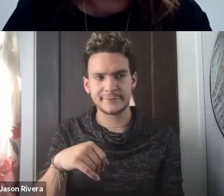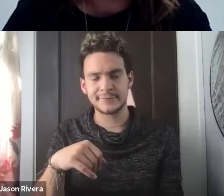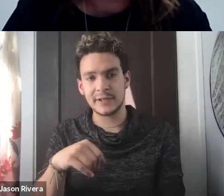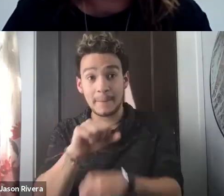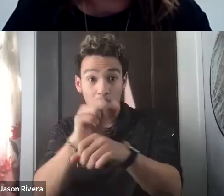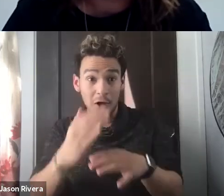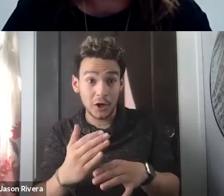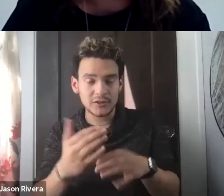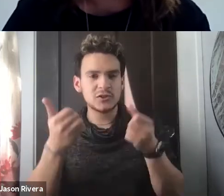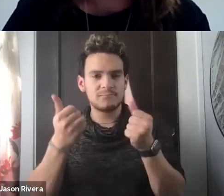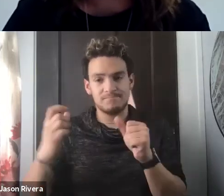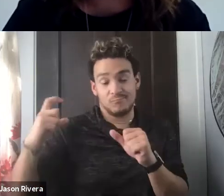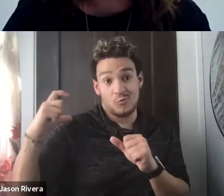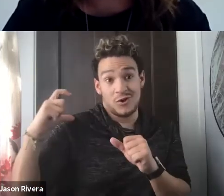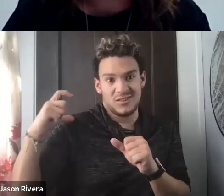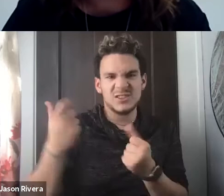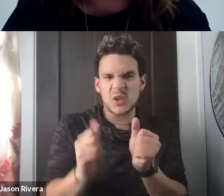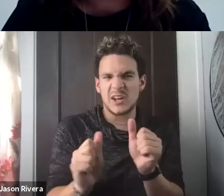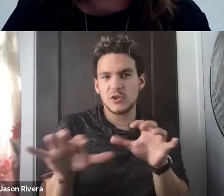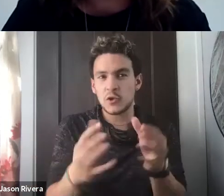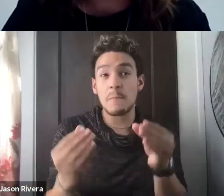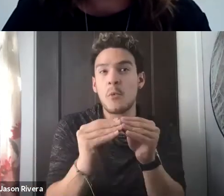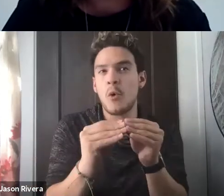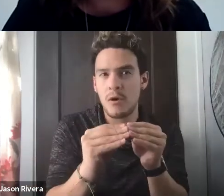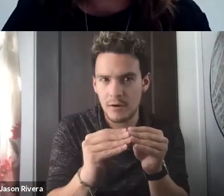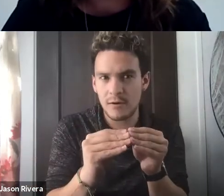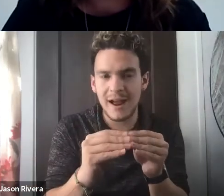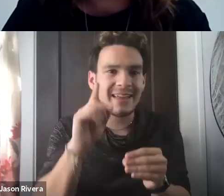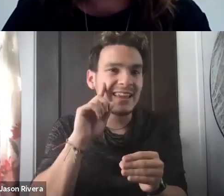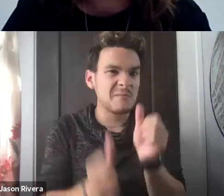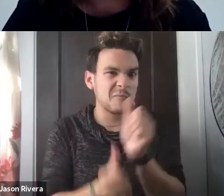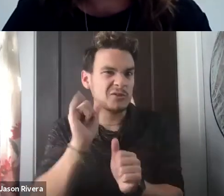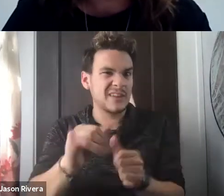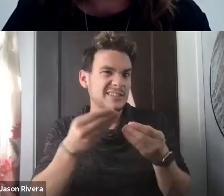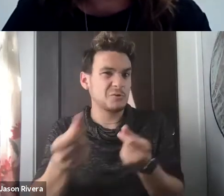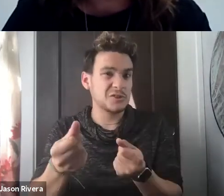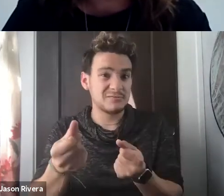employers will try to do whatever they can. I think a lot of that solution is going to come,